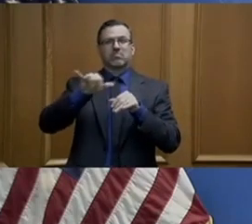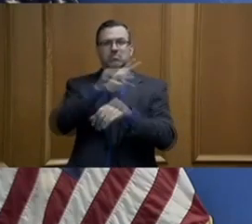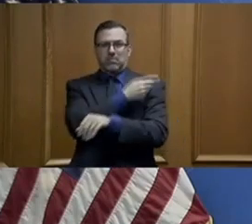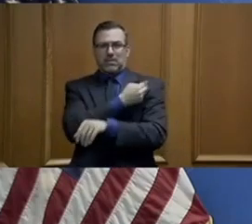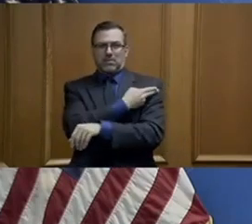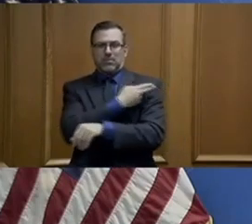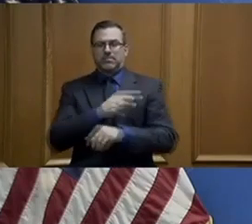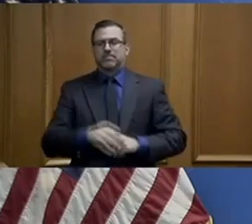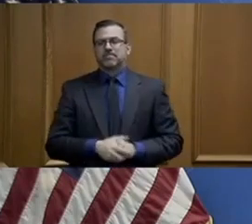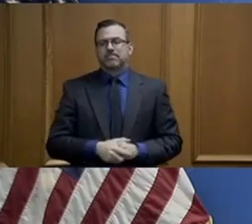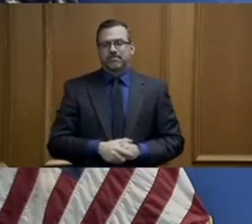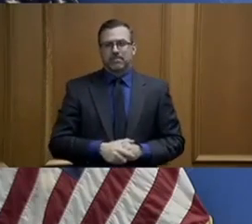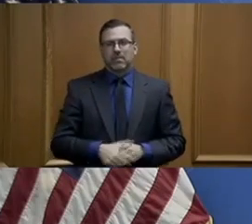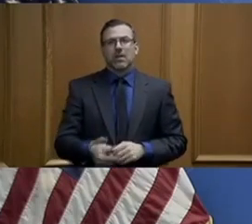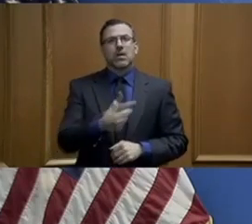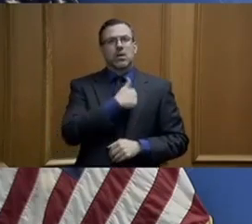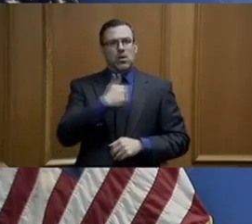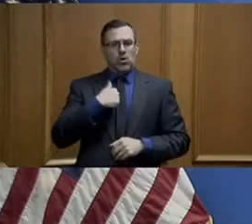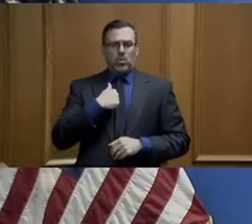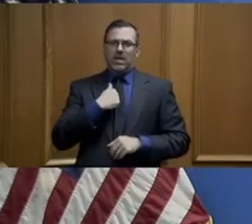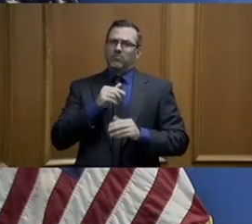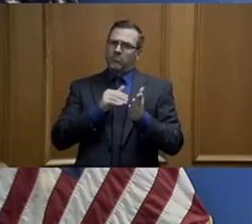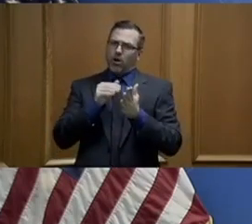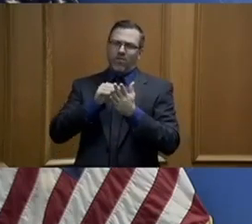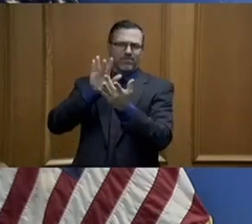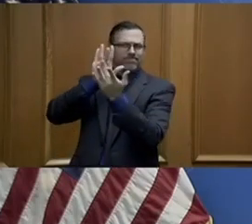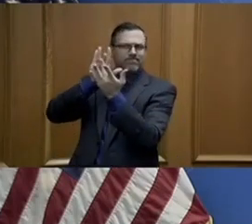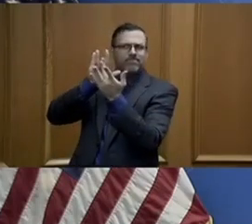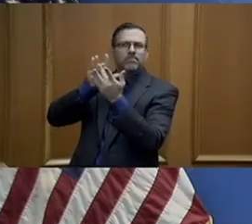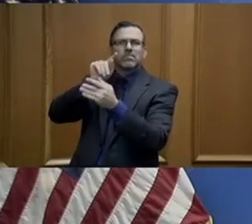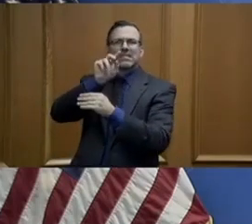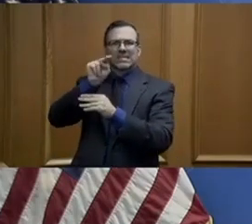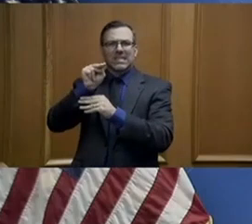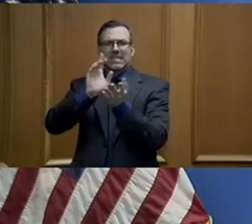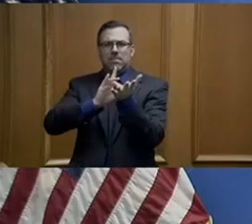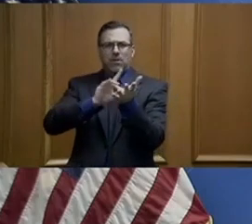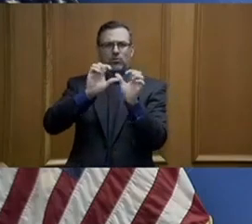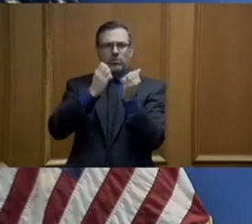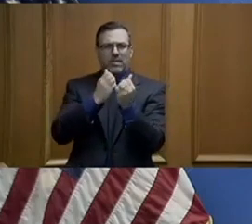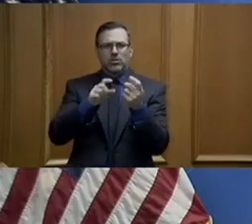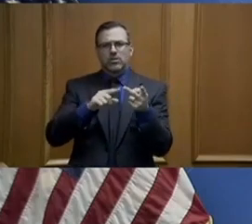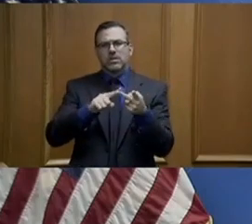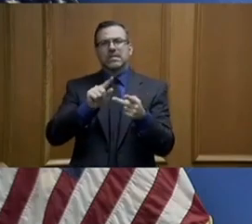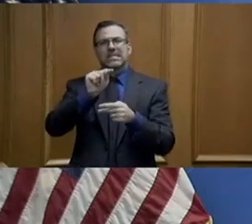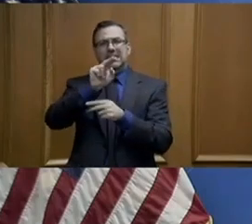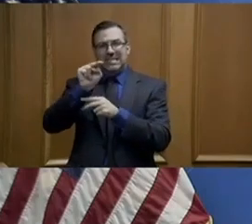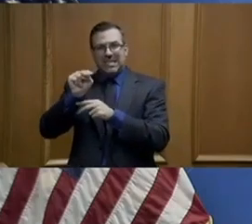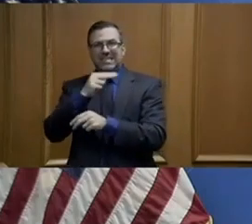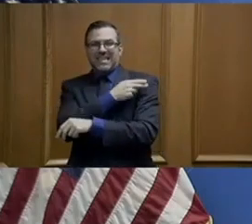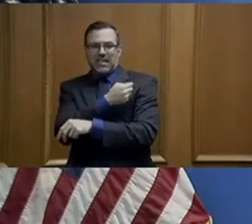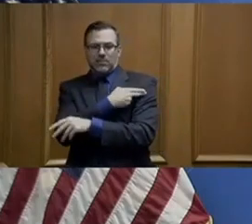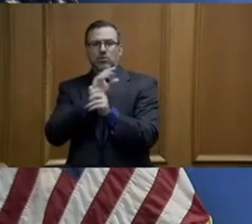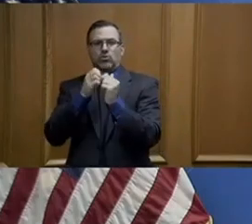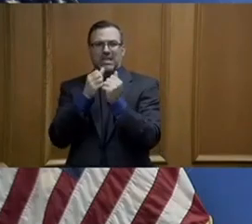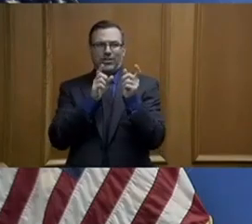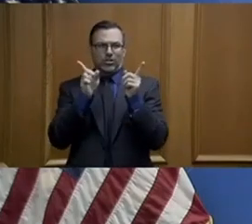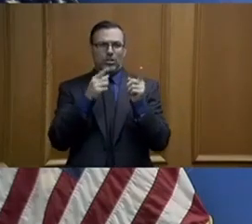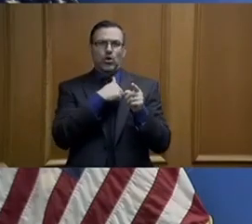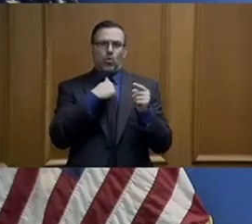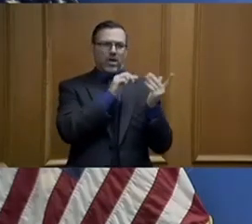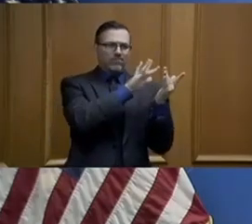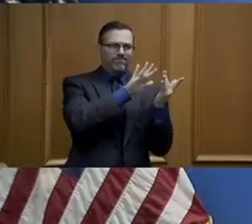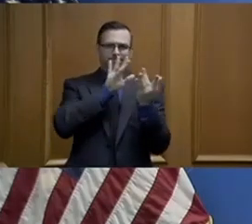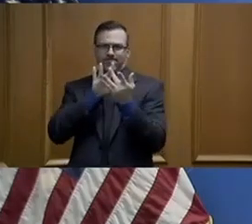in close consultation with the Tennessee Medical Association and the Tennessee Hospital Association to ensure that the reality